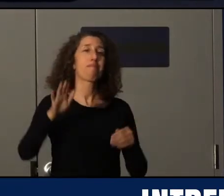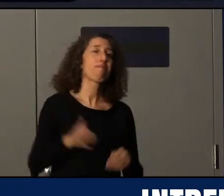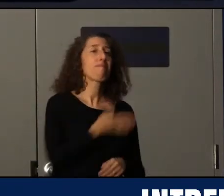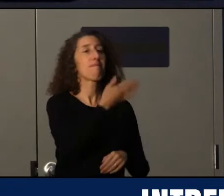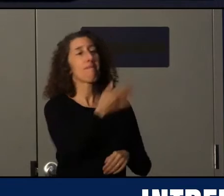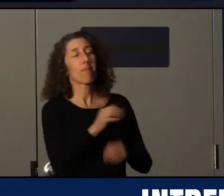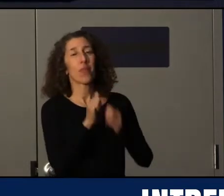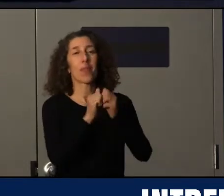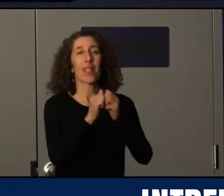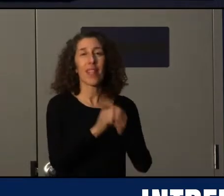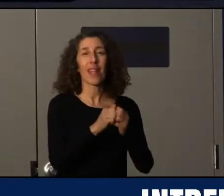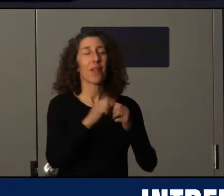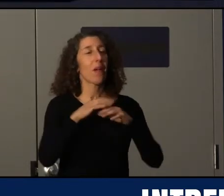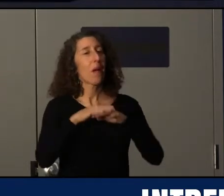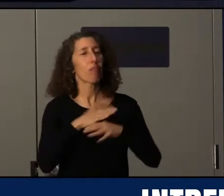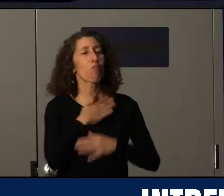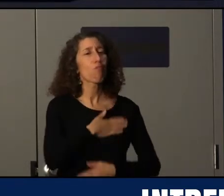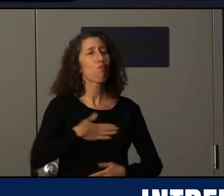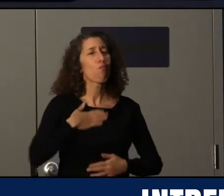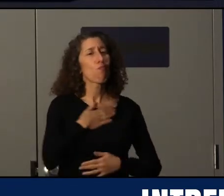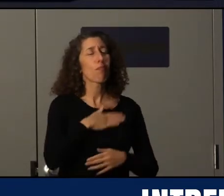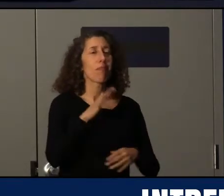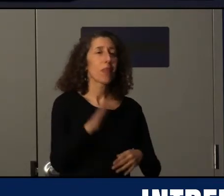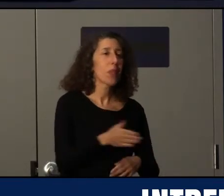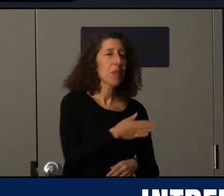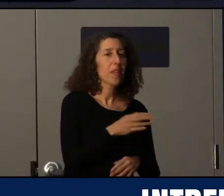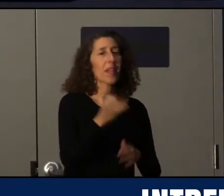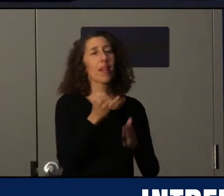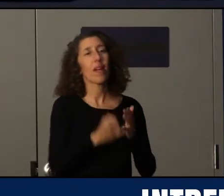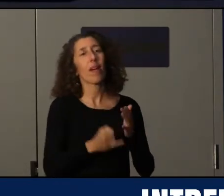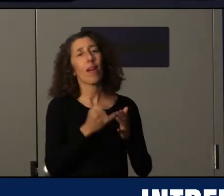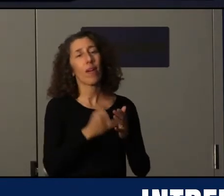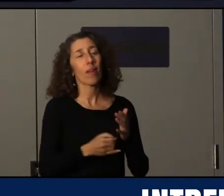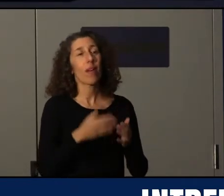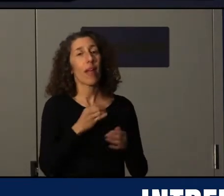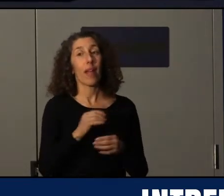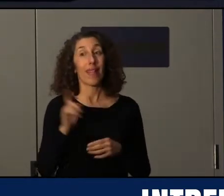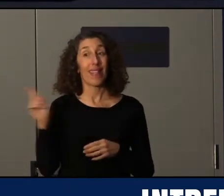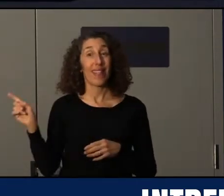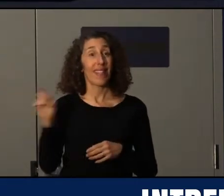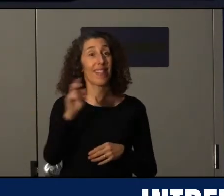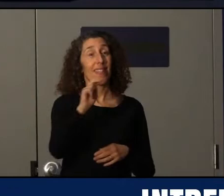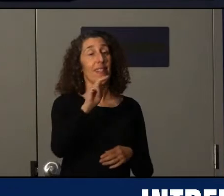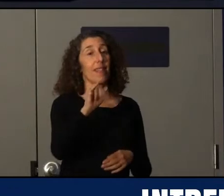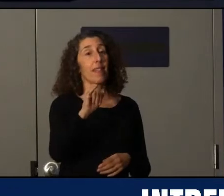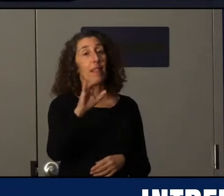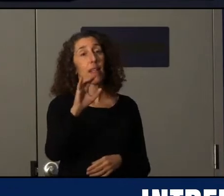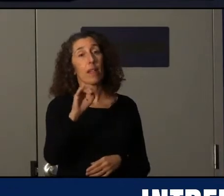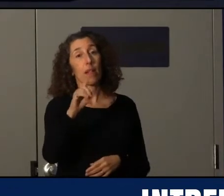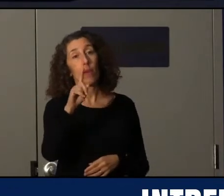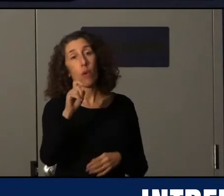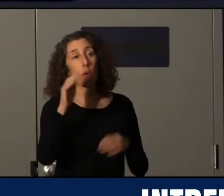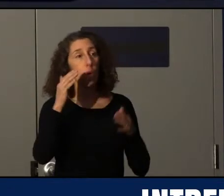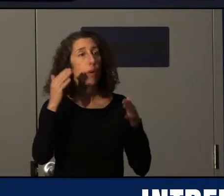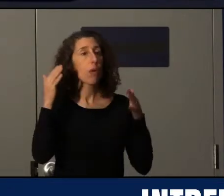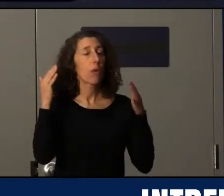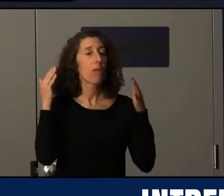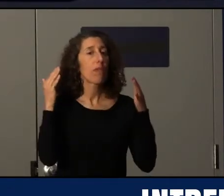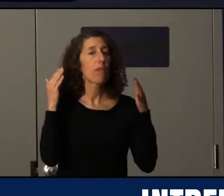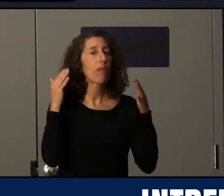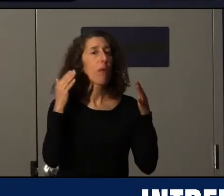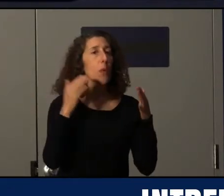of the experience, but also Nicole. We worked with Nicole and St. Jude Children's Research Hospital. One of our